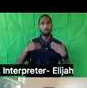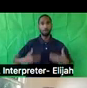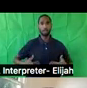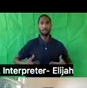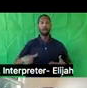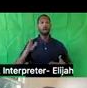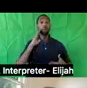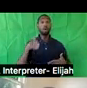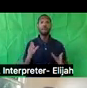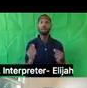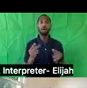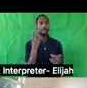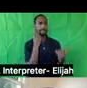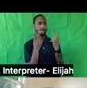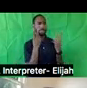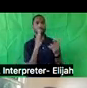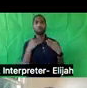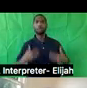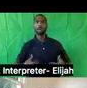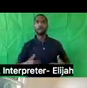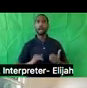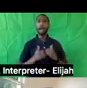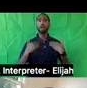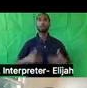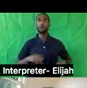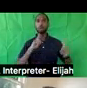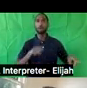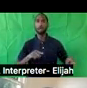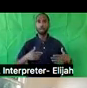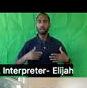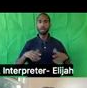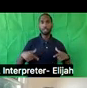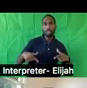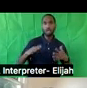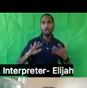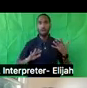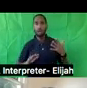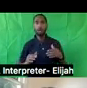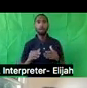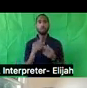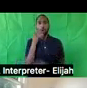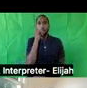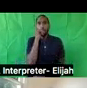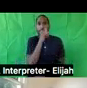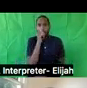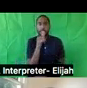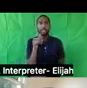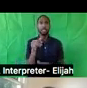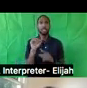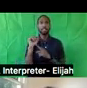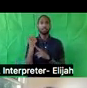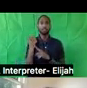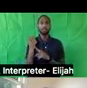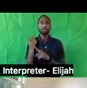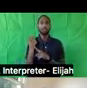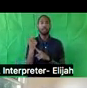will allow you to see what is your body, how is your body responding to such a silly, goofy scenario